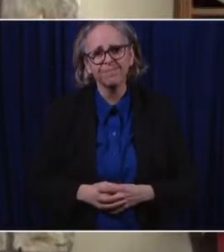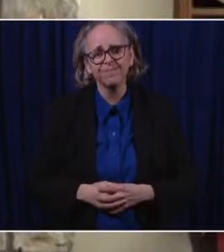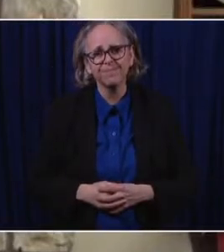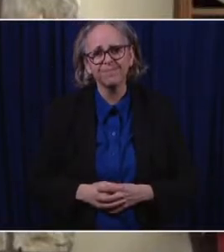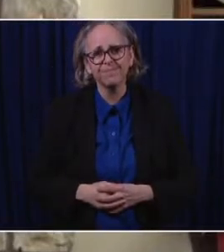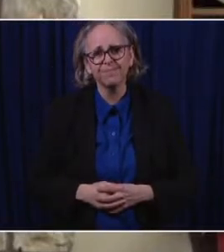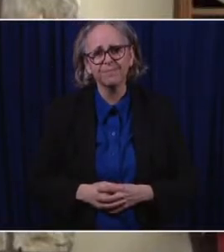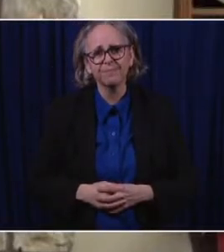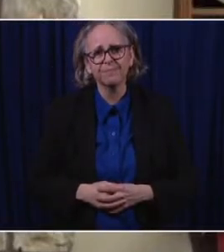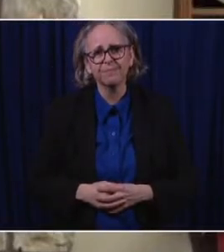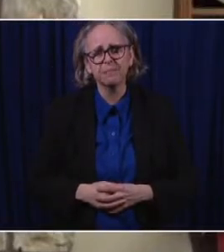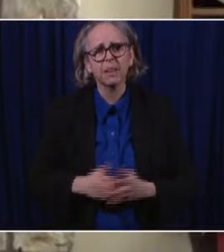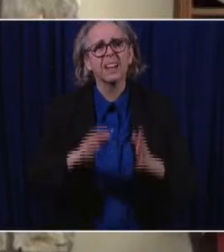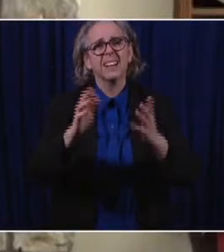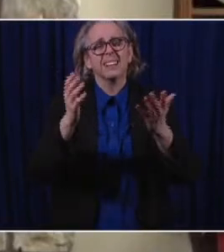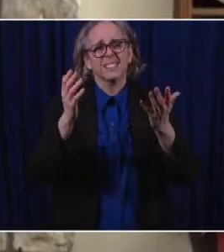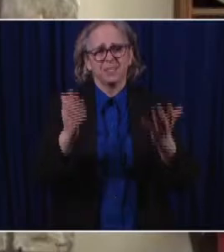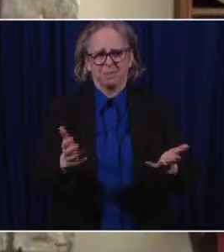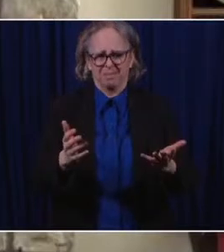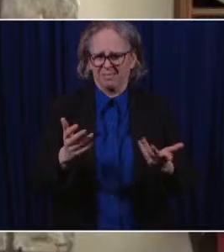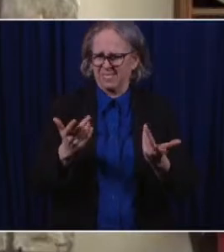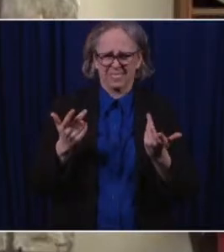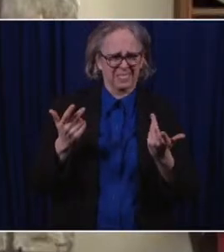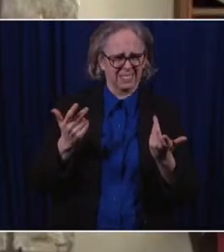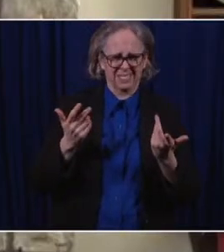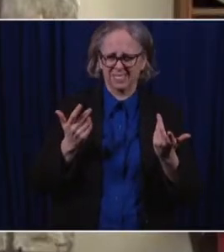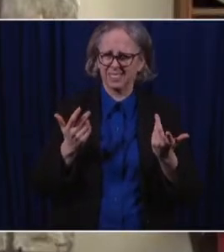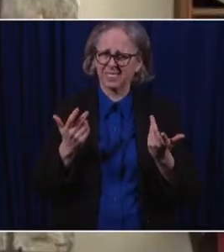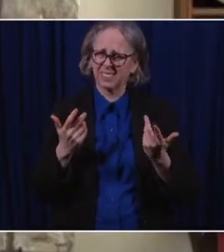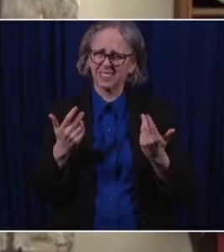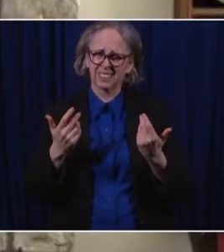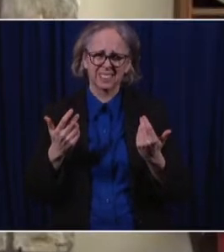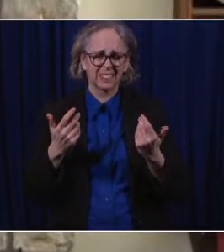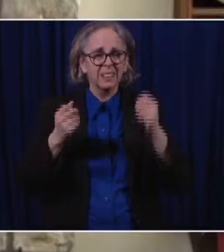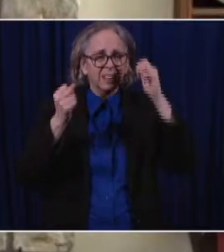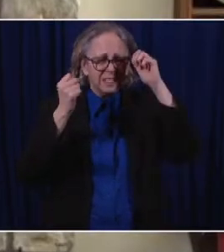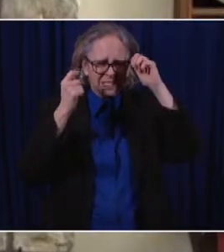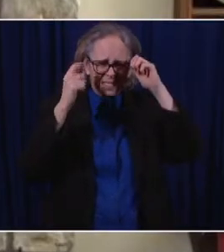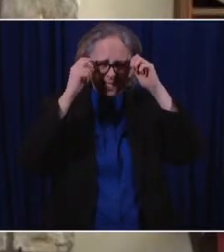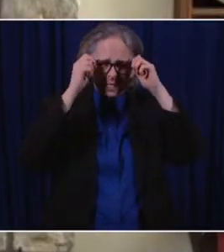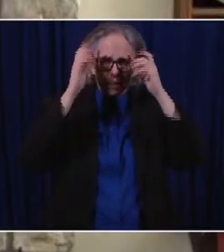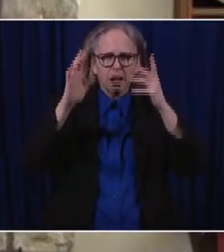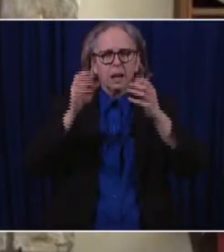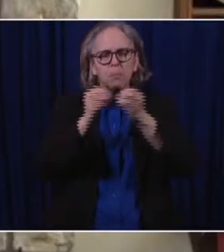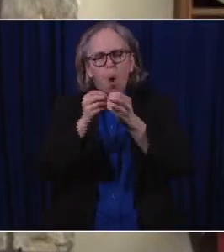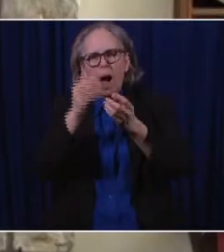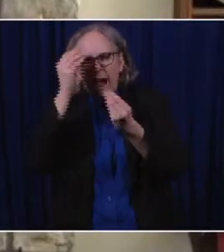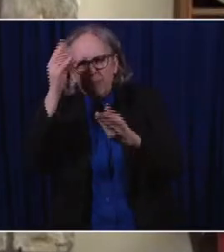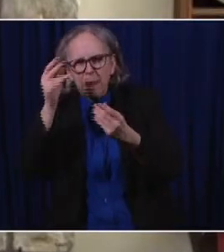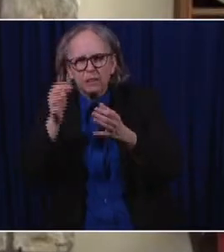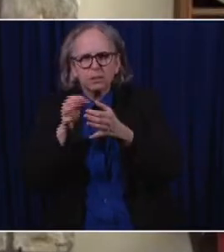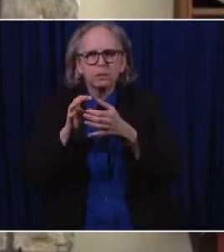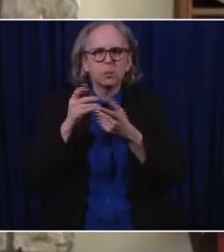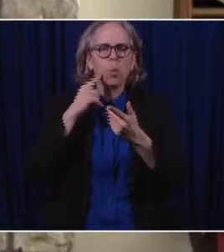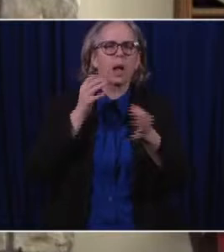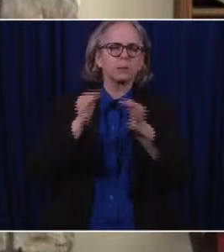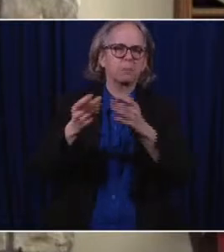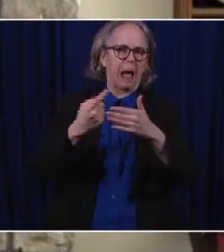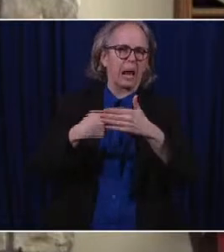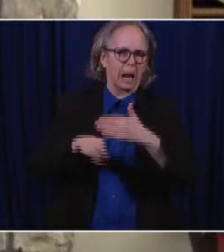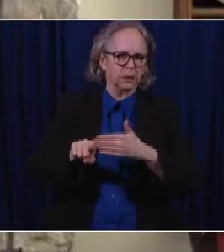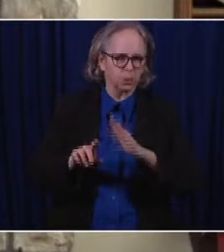So how is this going to work? And we'll actually be announcing the details of this next week. But we have been in contact